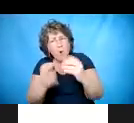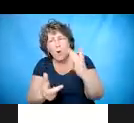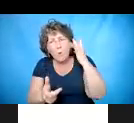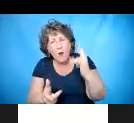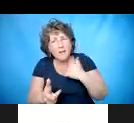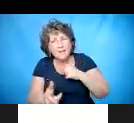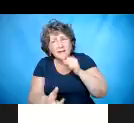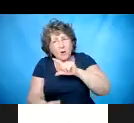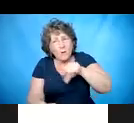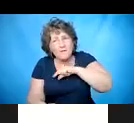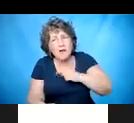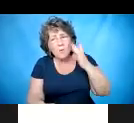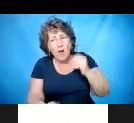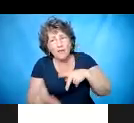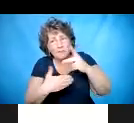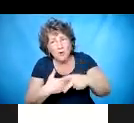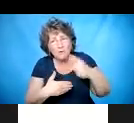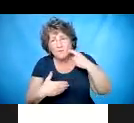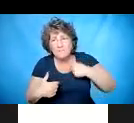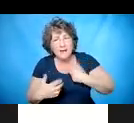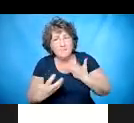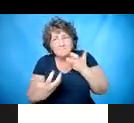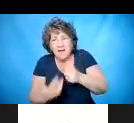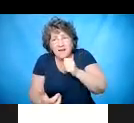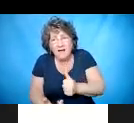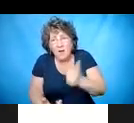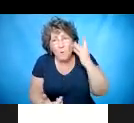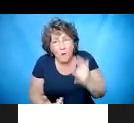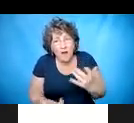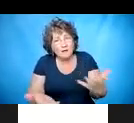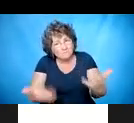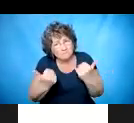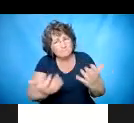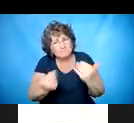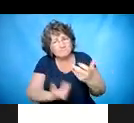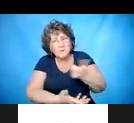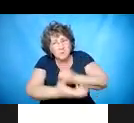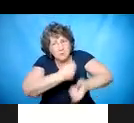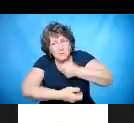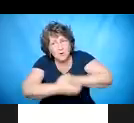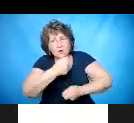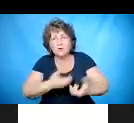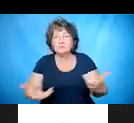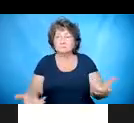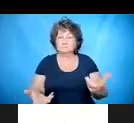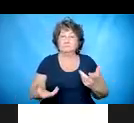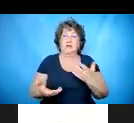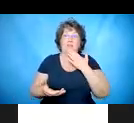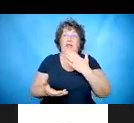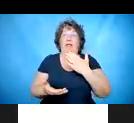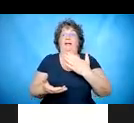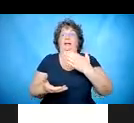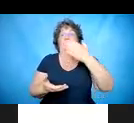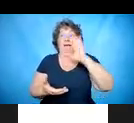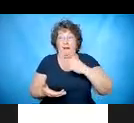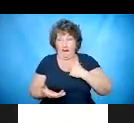not eligible for these programs? You have to obtain the information you need. And I've already done it, thanks God, because Angel Picon,